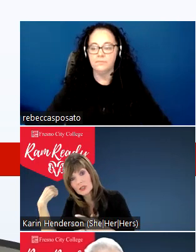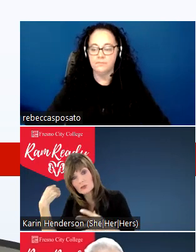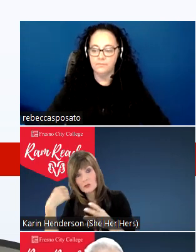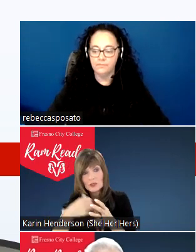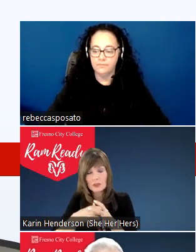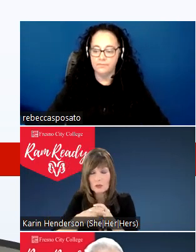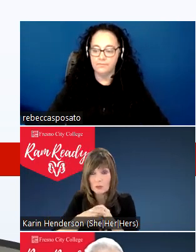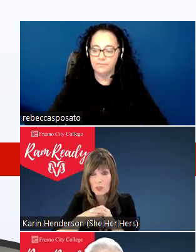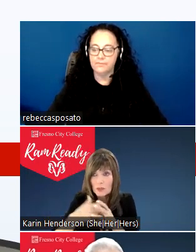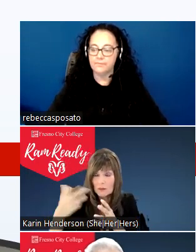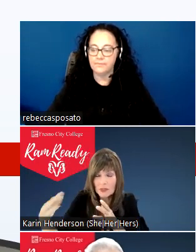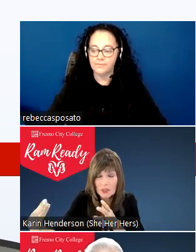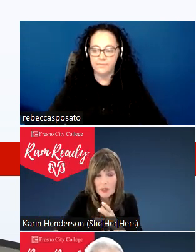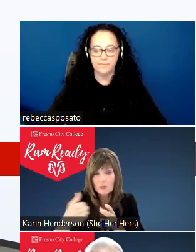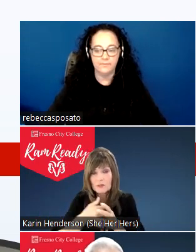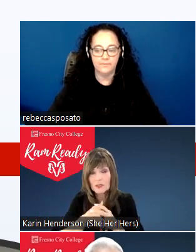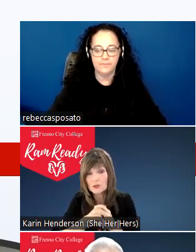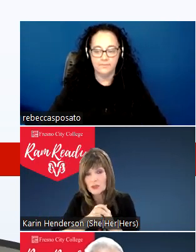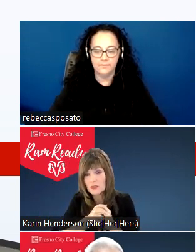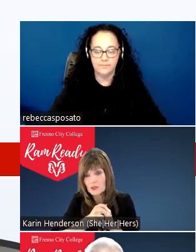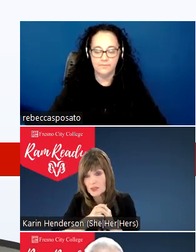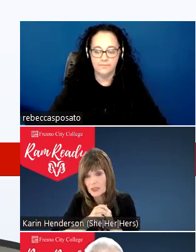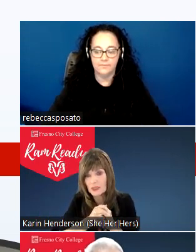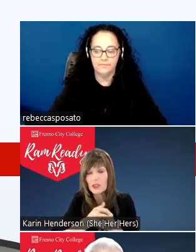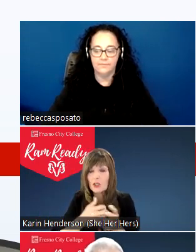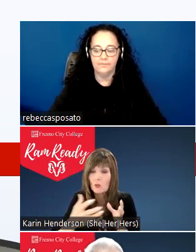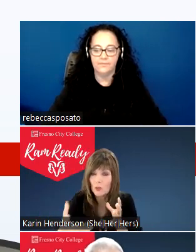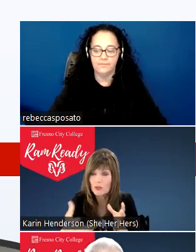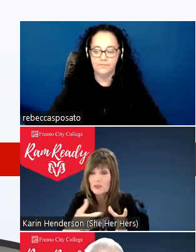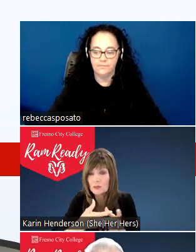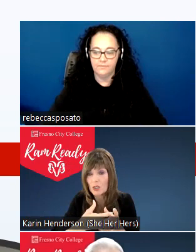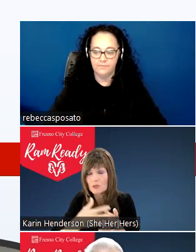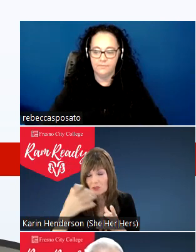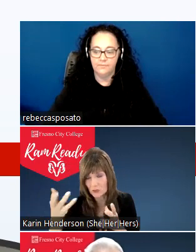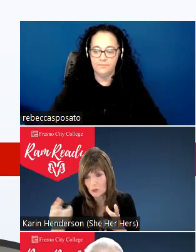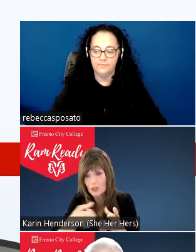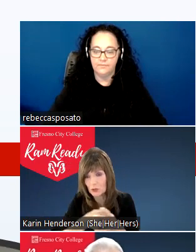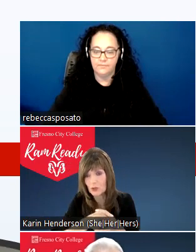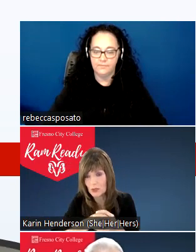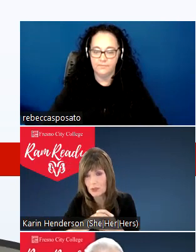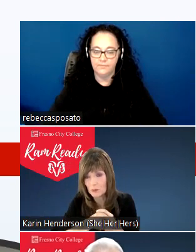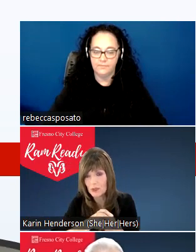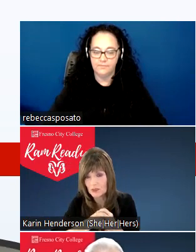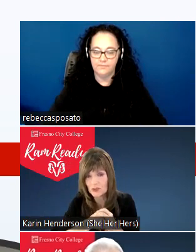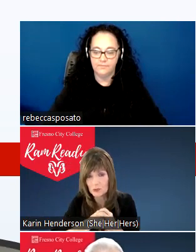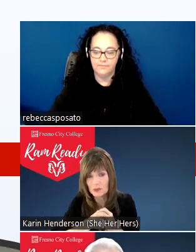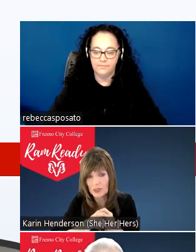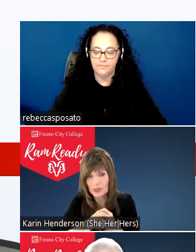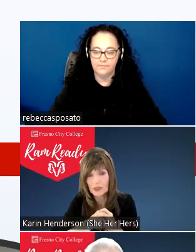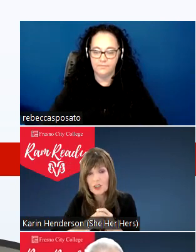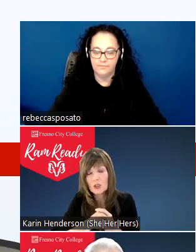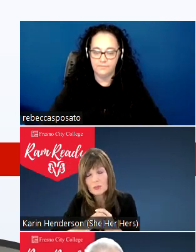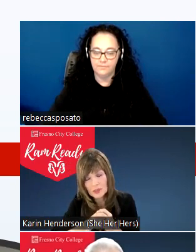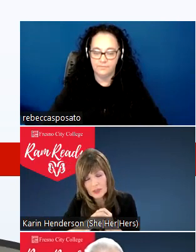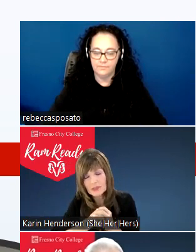Southern California, or maybe I'm thinking about moving to another state. What are some options? And we can look at, we can assist you with